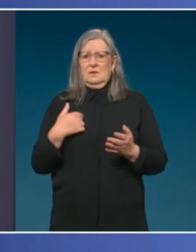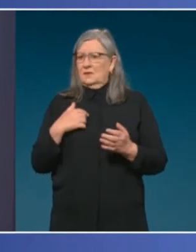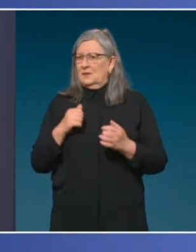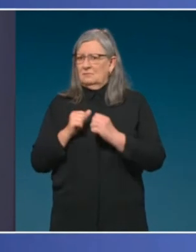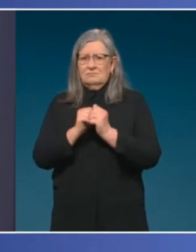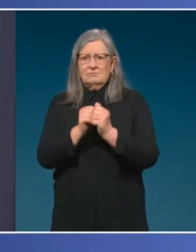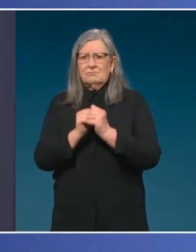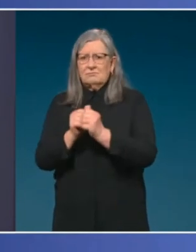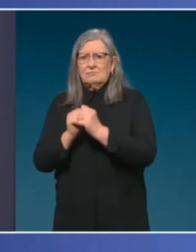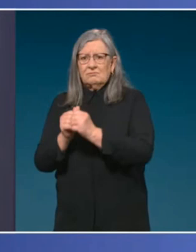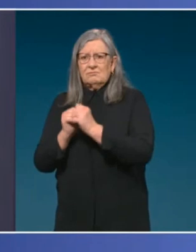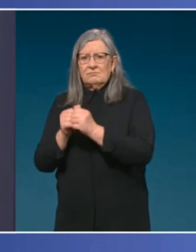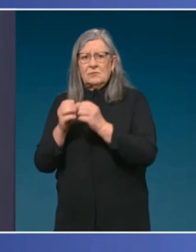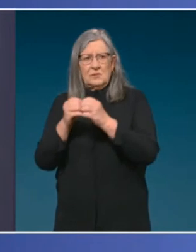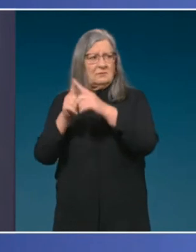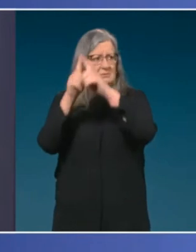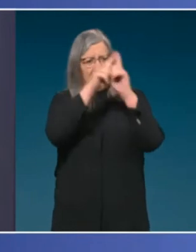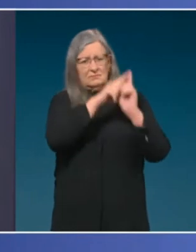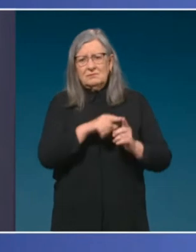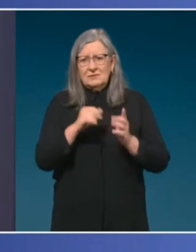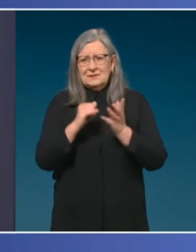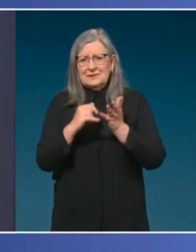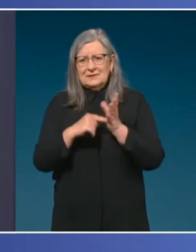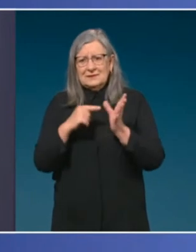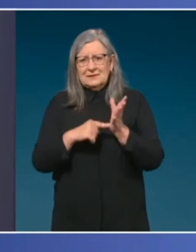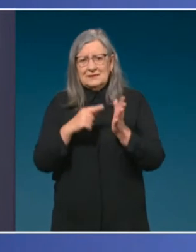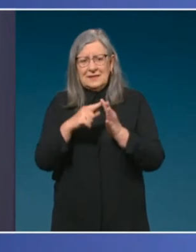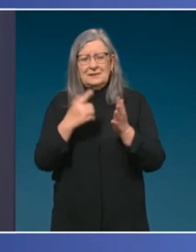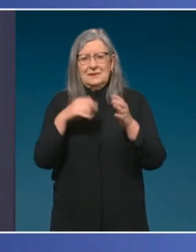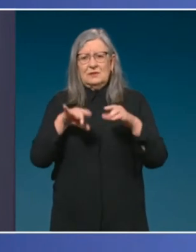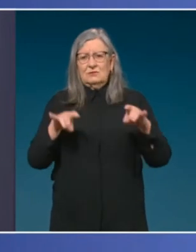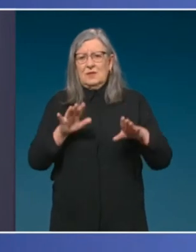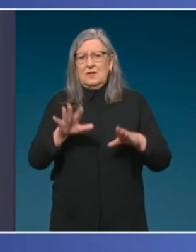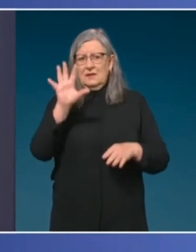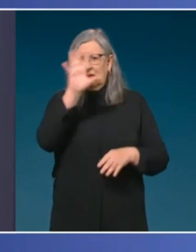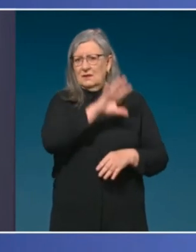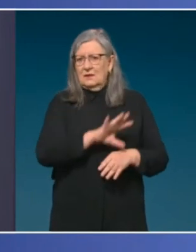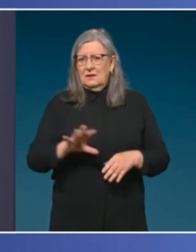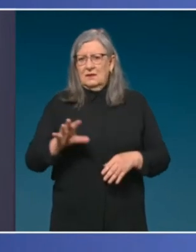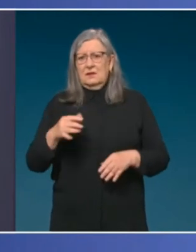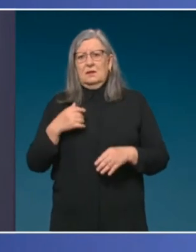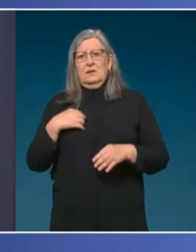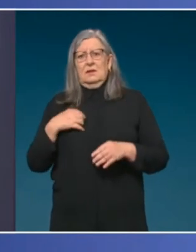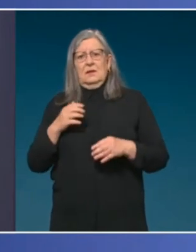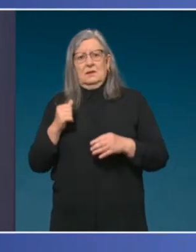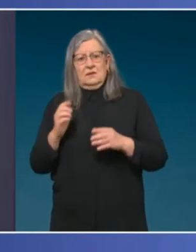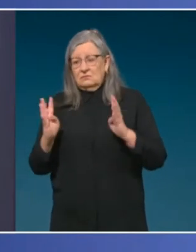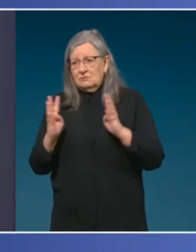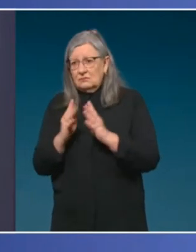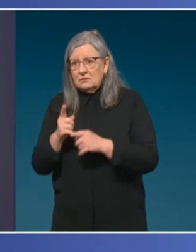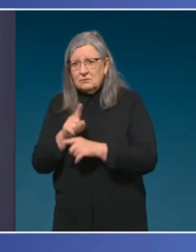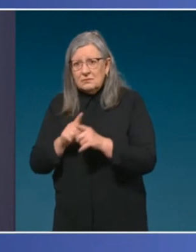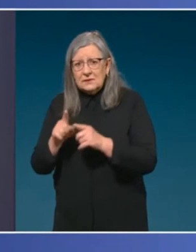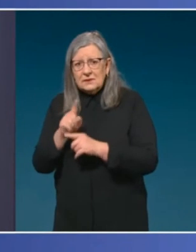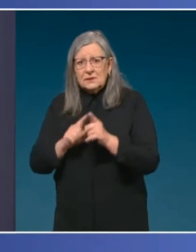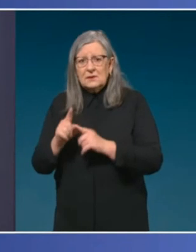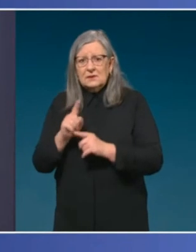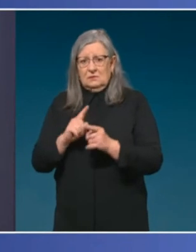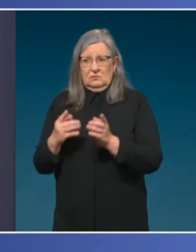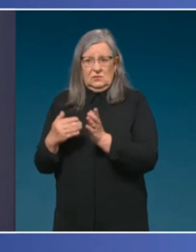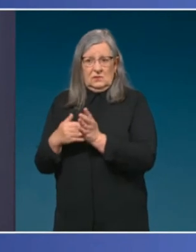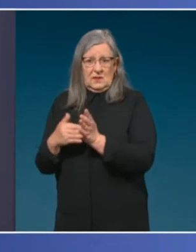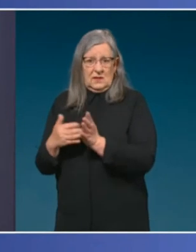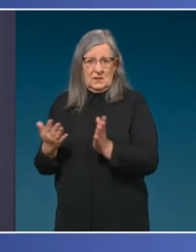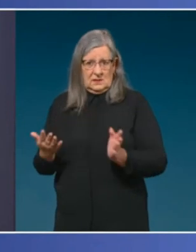and we are working with them cooperatively. National Cabinet is meeting today. The health ministers are meeting collectively today.